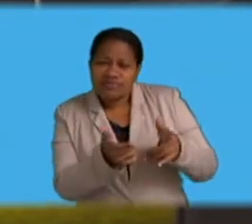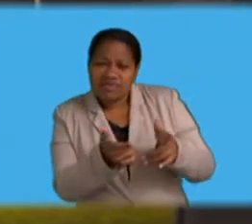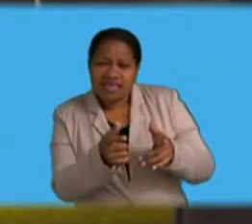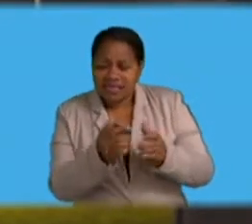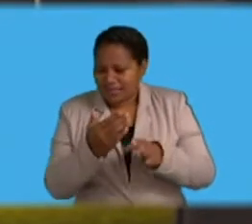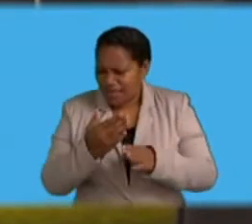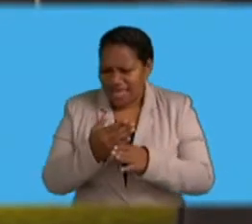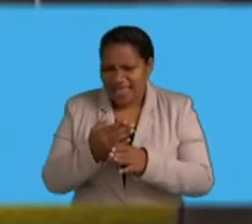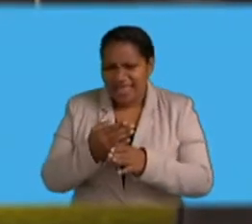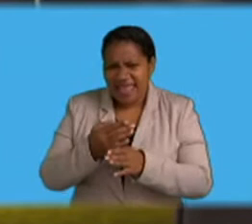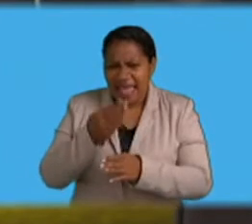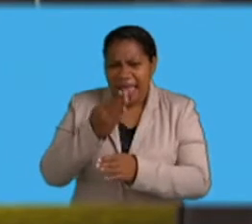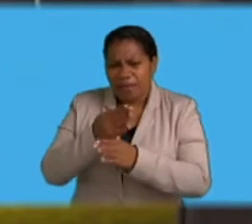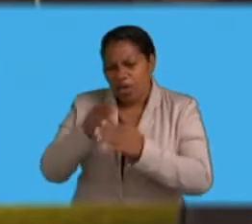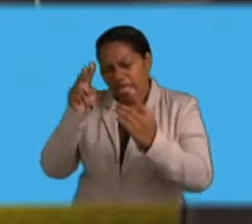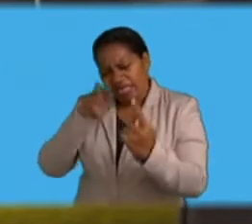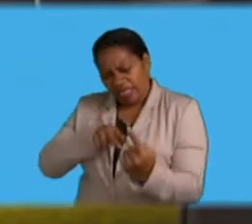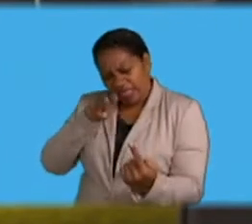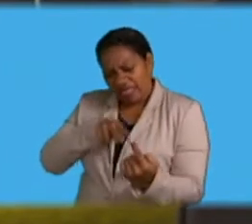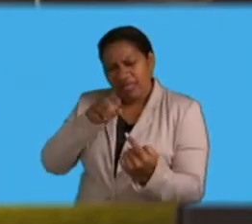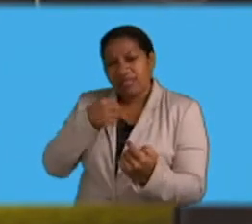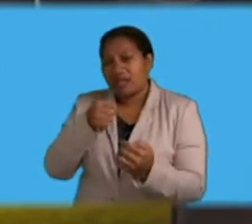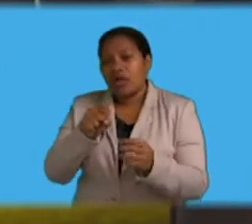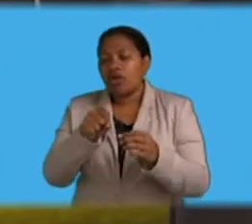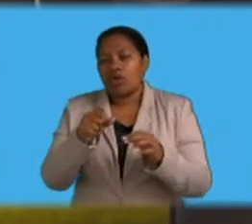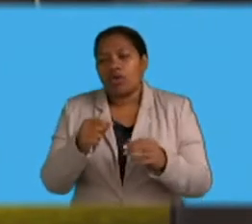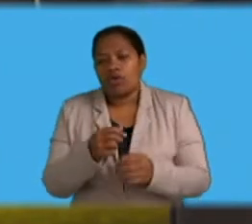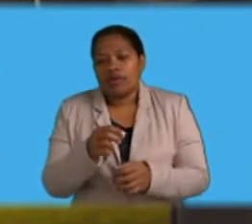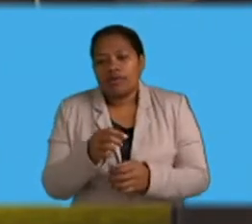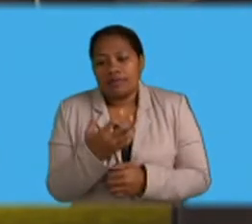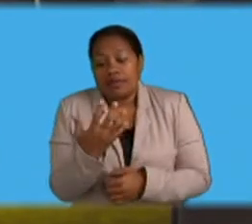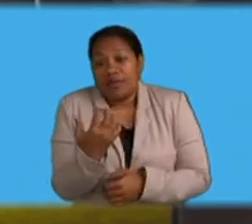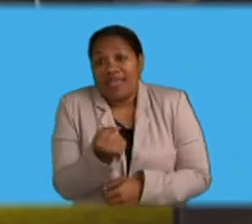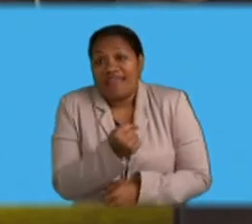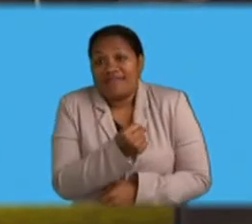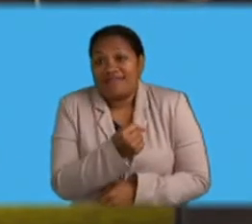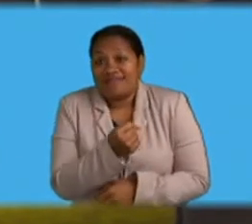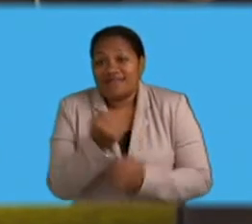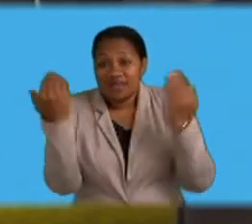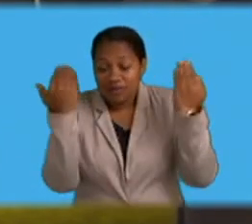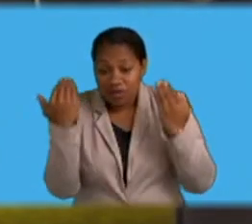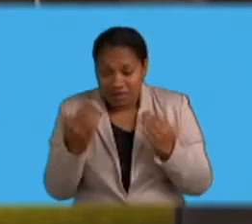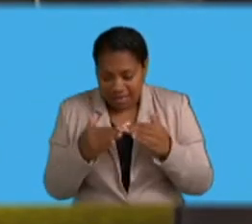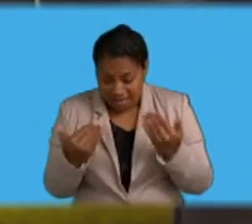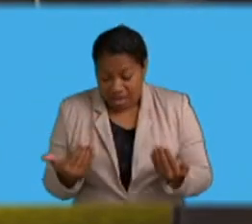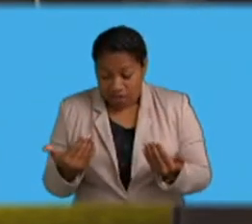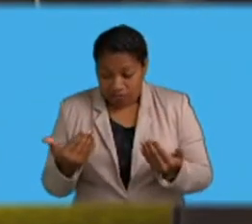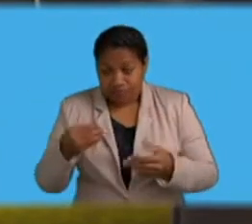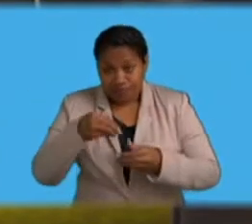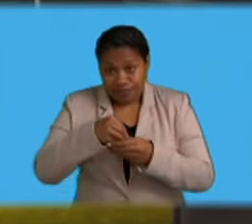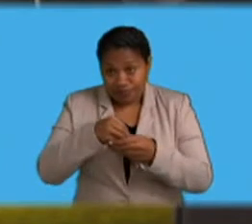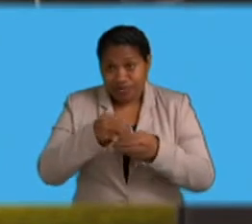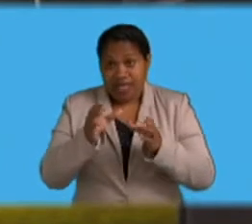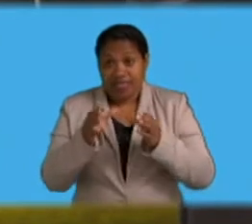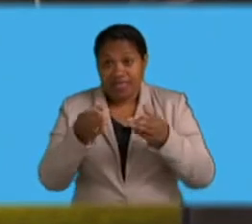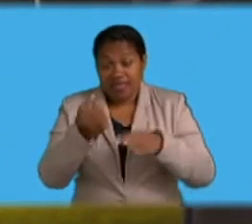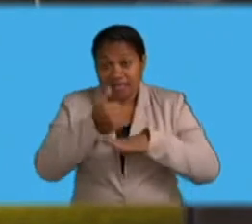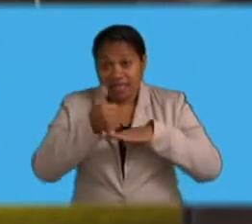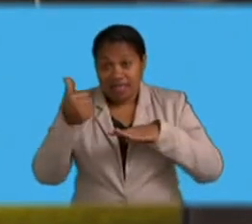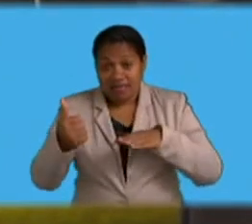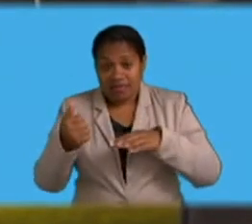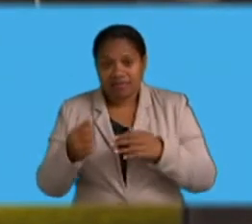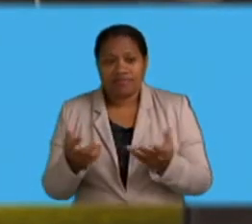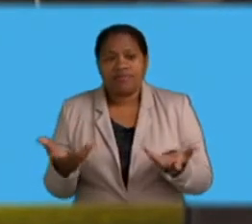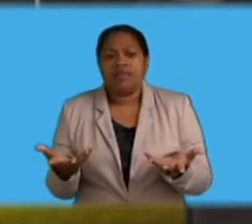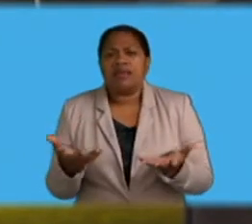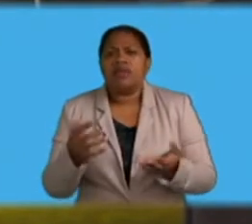employee. We have, Madam Speaker, in place within government systems now, where you can have contracts up to 3 to 5